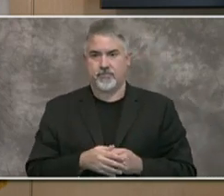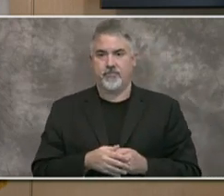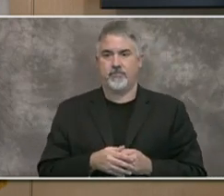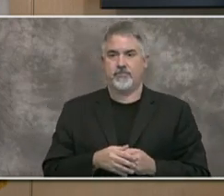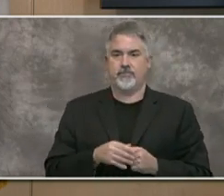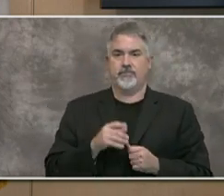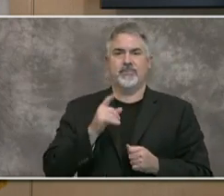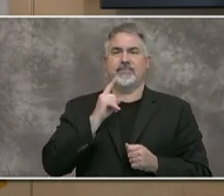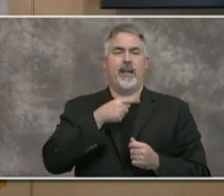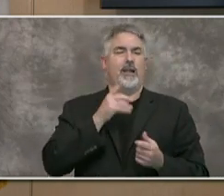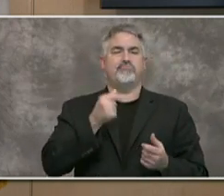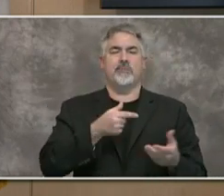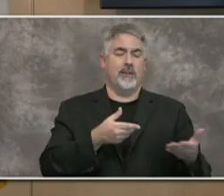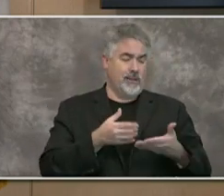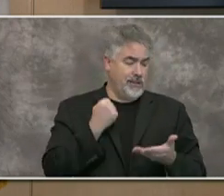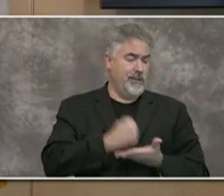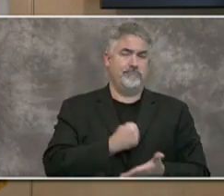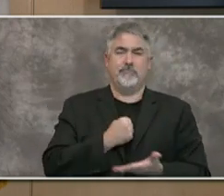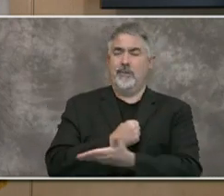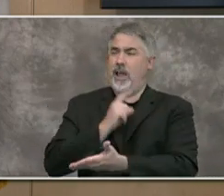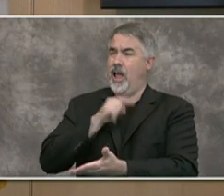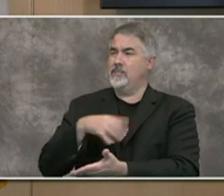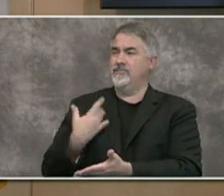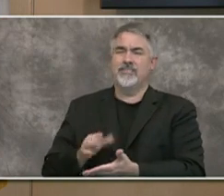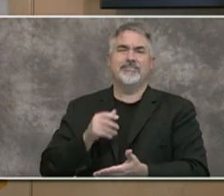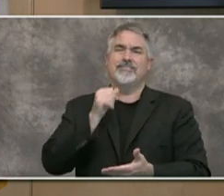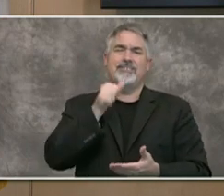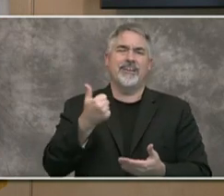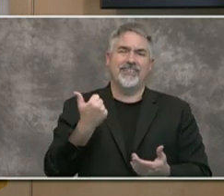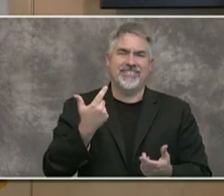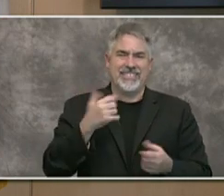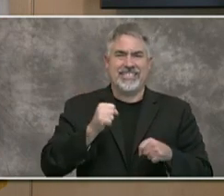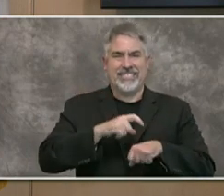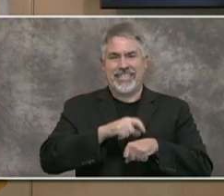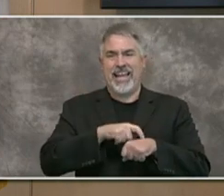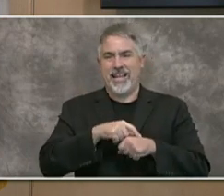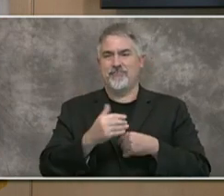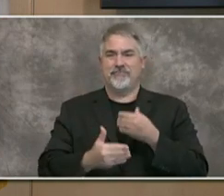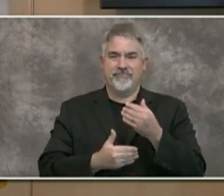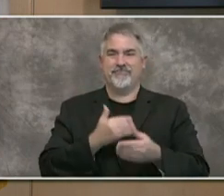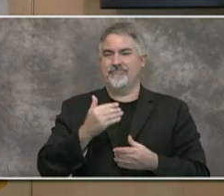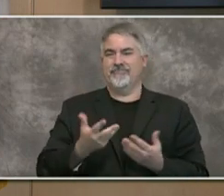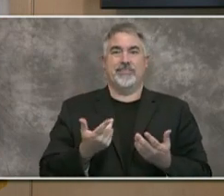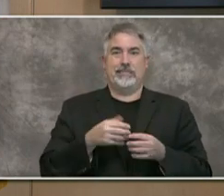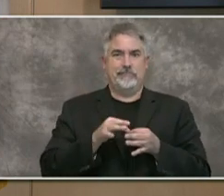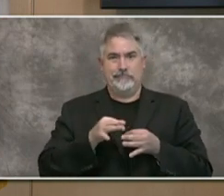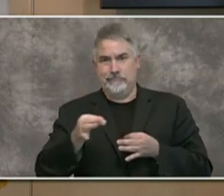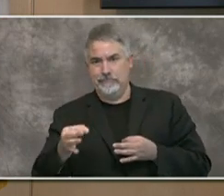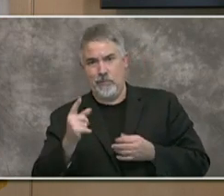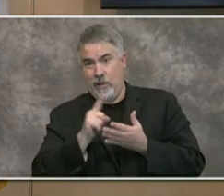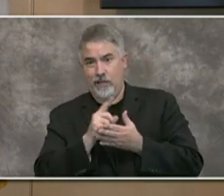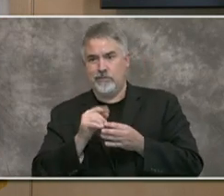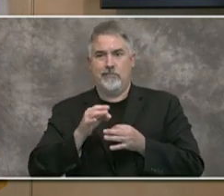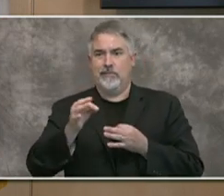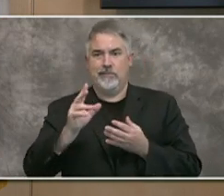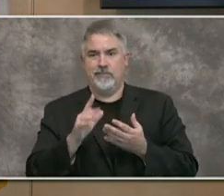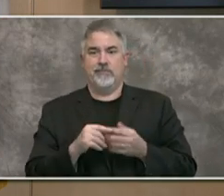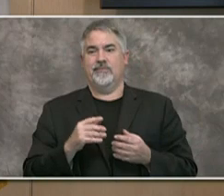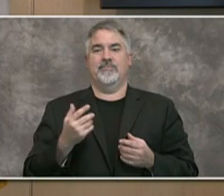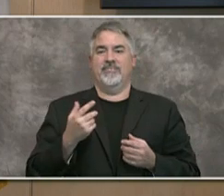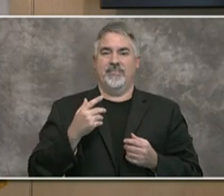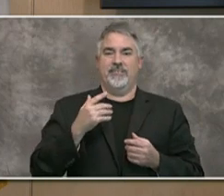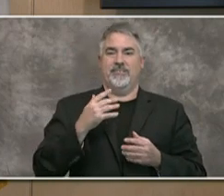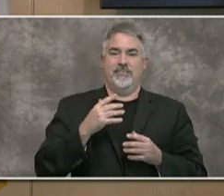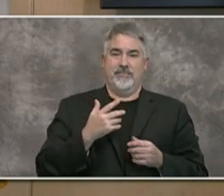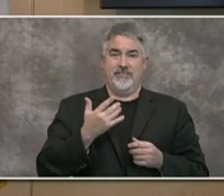you see things updated on an hourly basis on some of the websites that are compiling information from all over the world. But